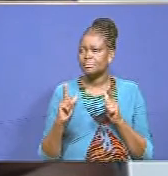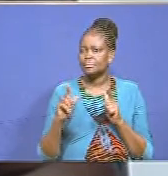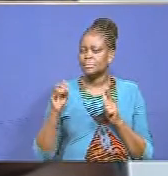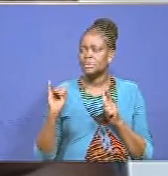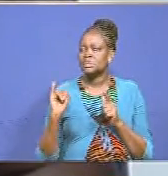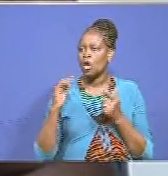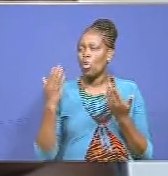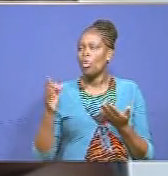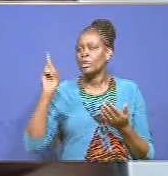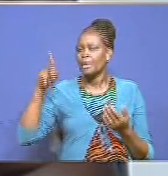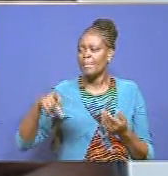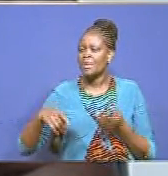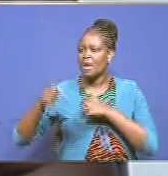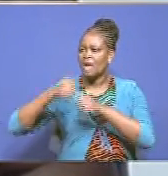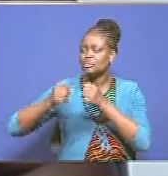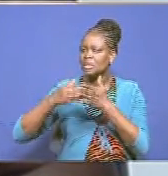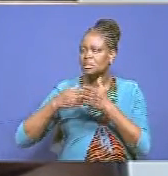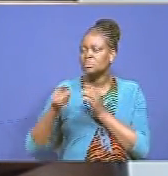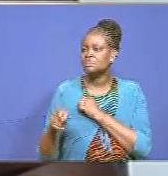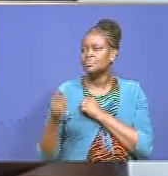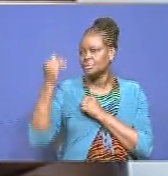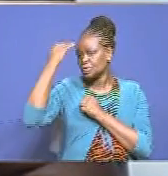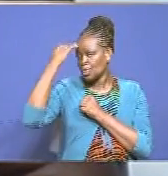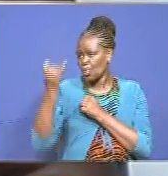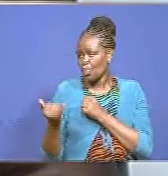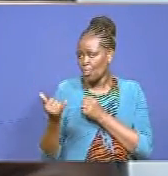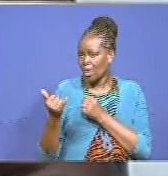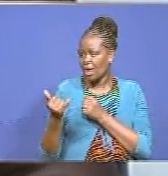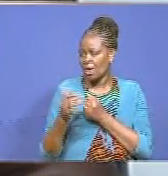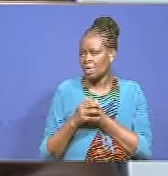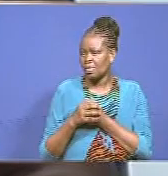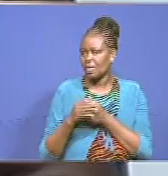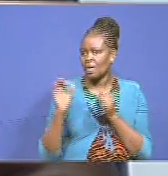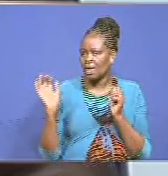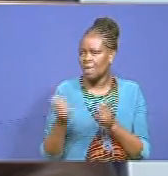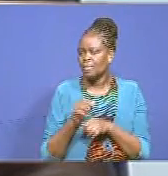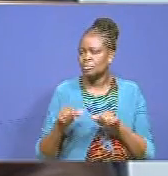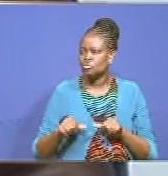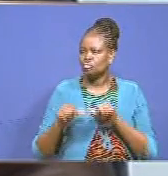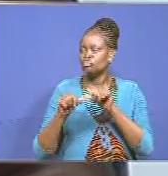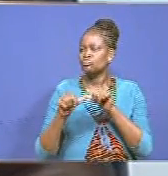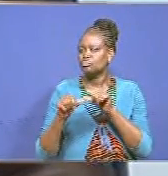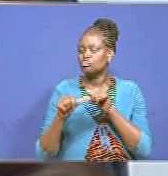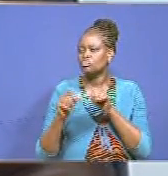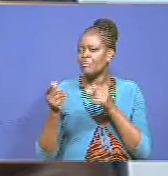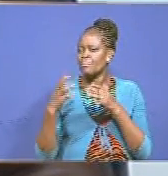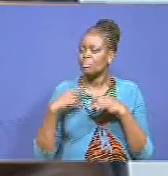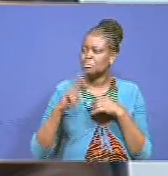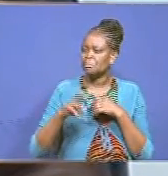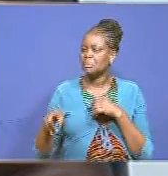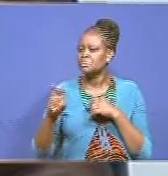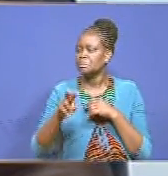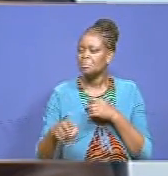or DPP take action against this, because we will not keep on having musical chairs over